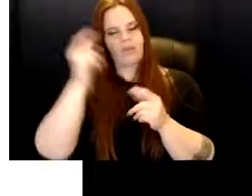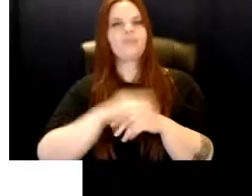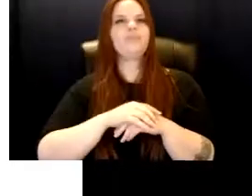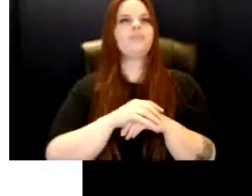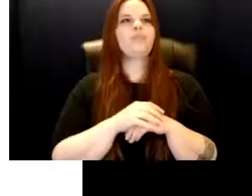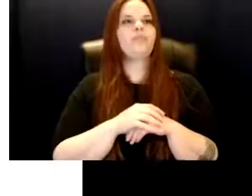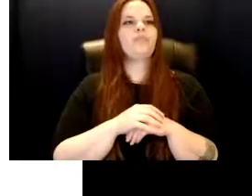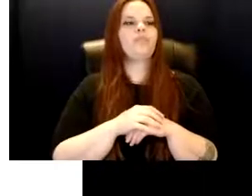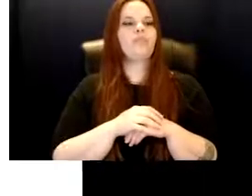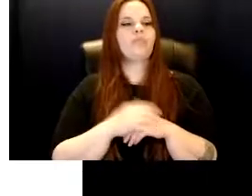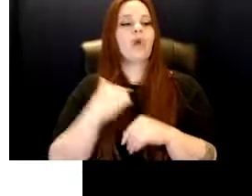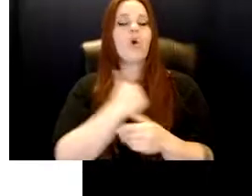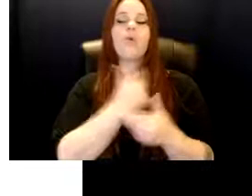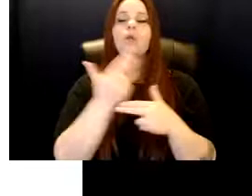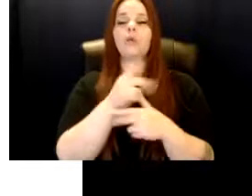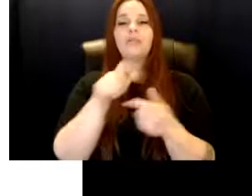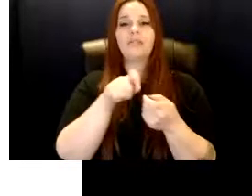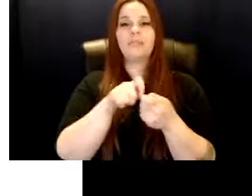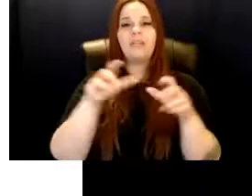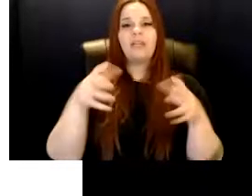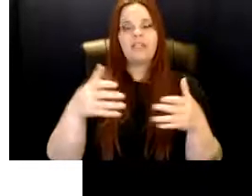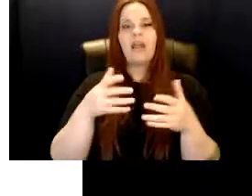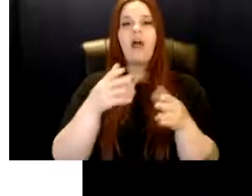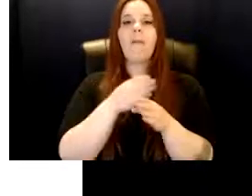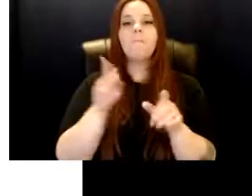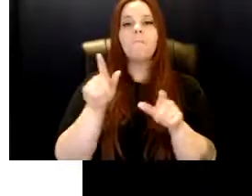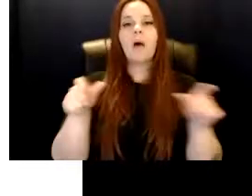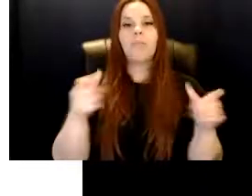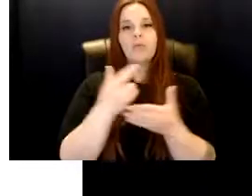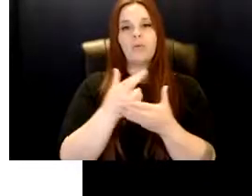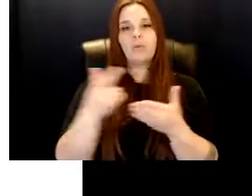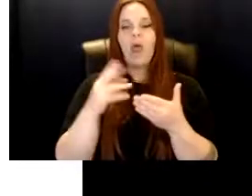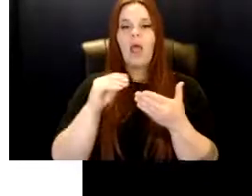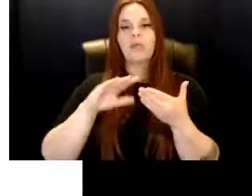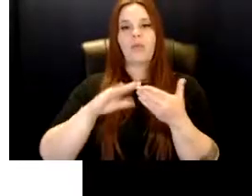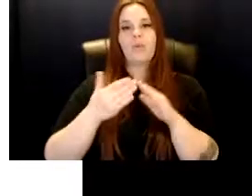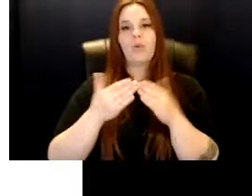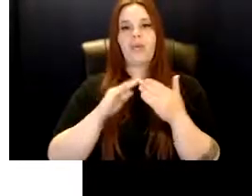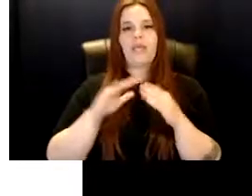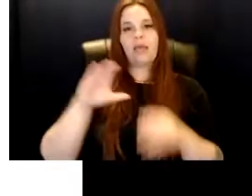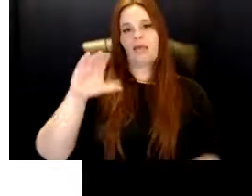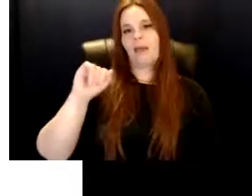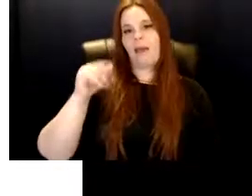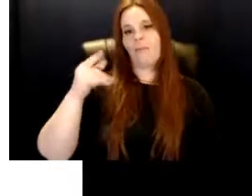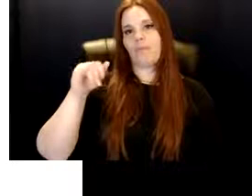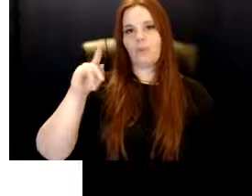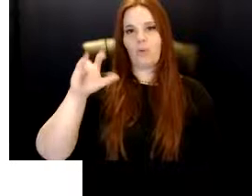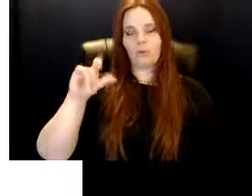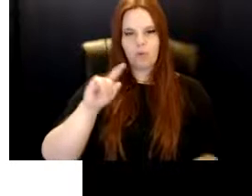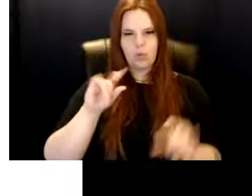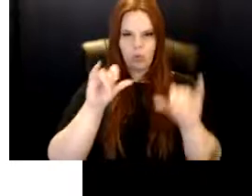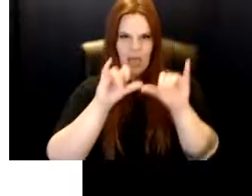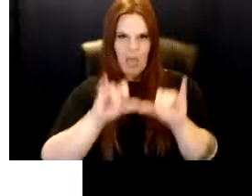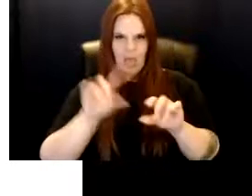a specific set of public resources or community capitals to gauge where our communities